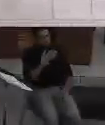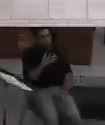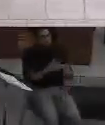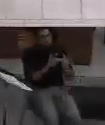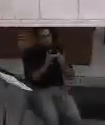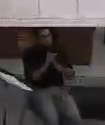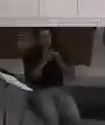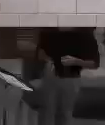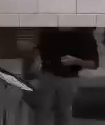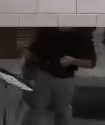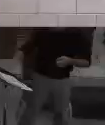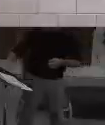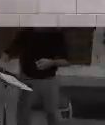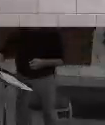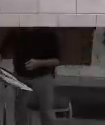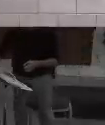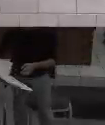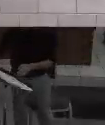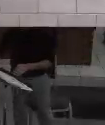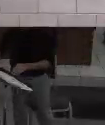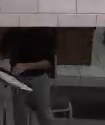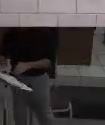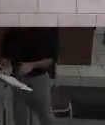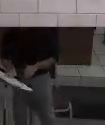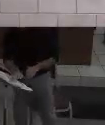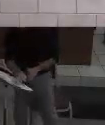glad Jesus lifted me. Please rise as you're able.